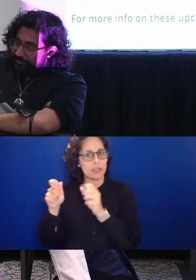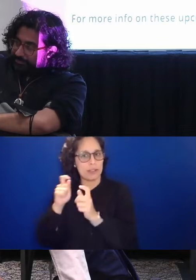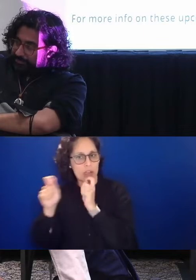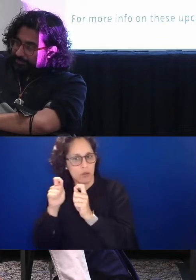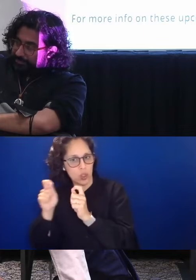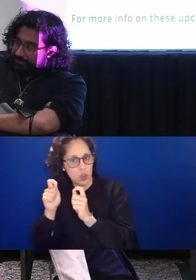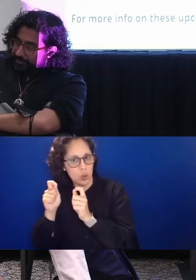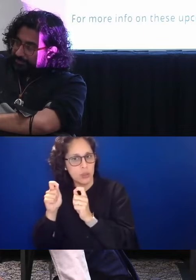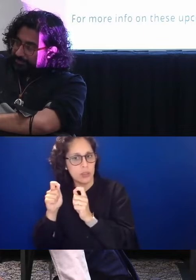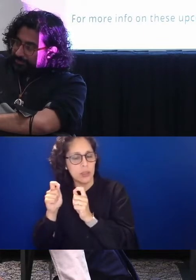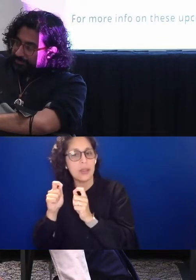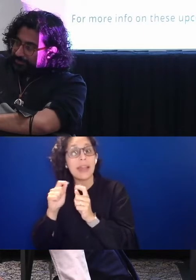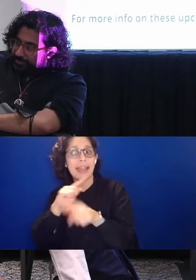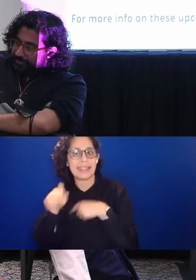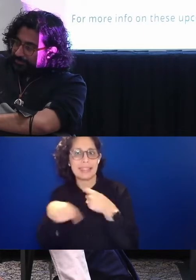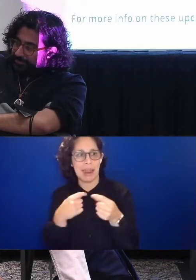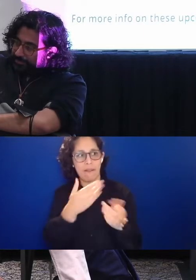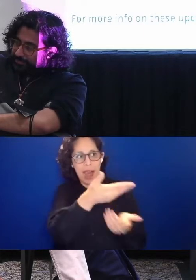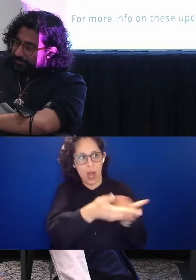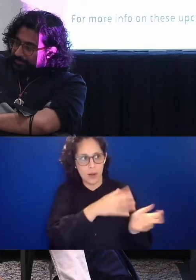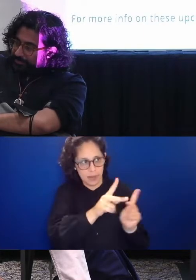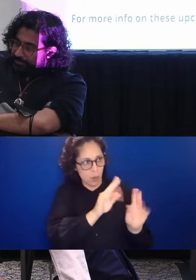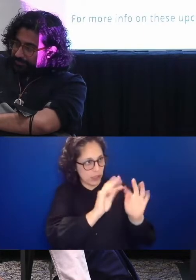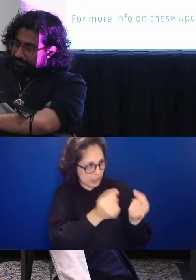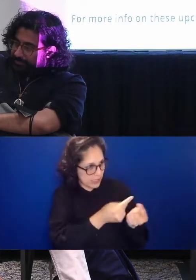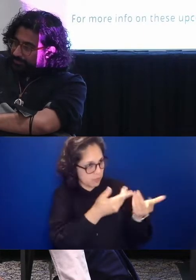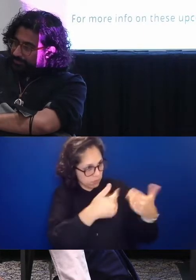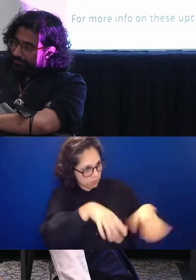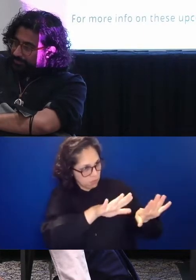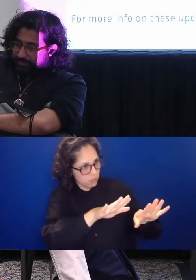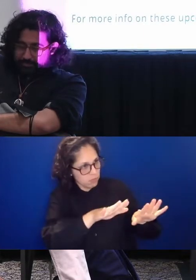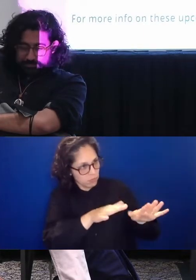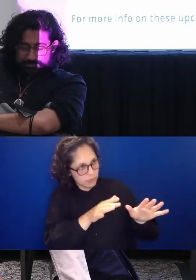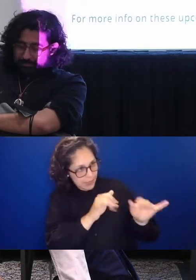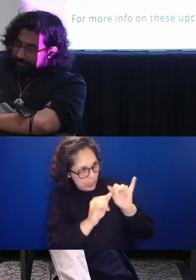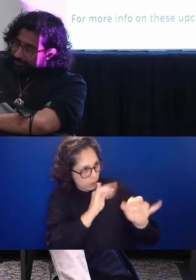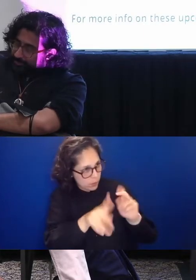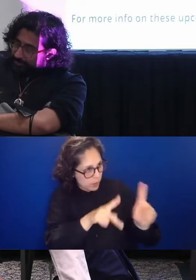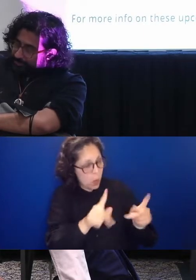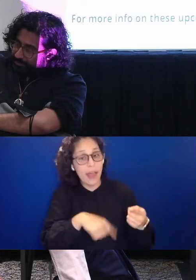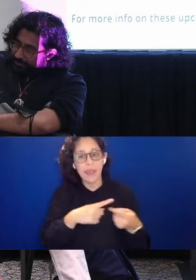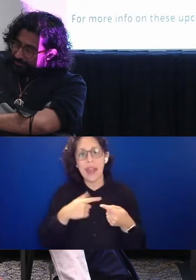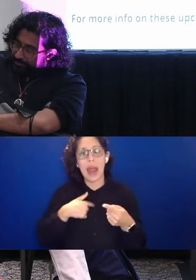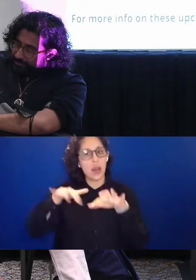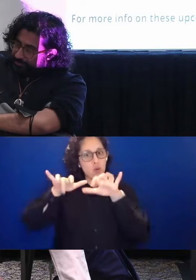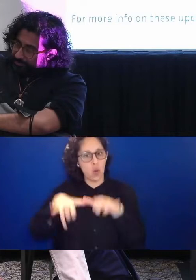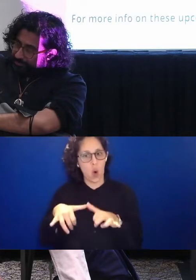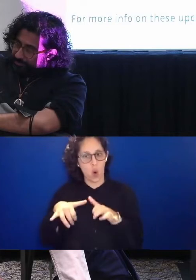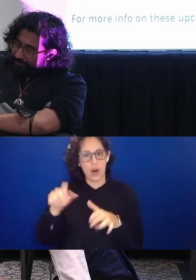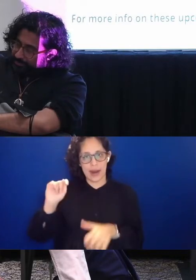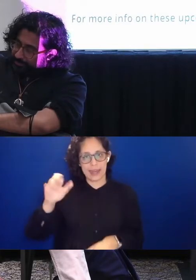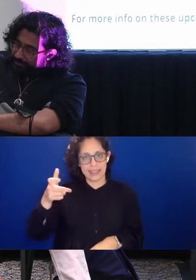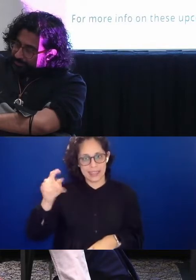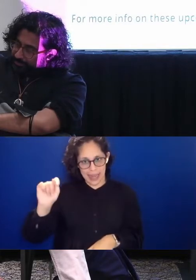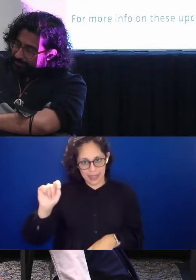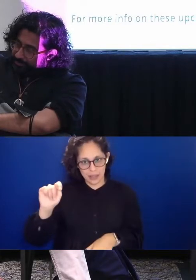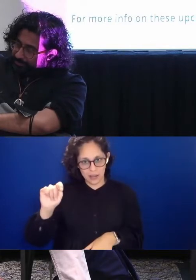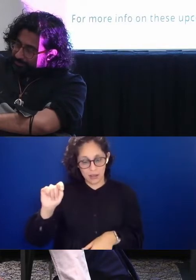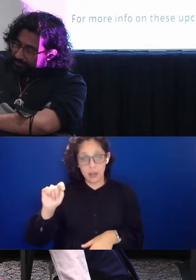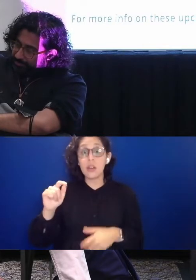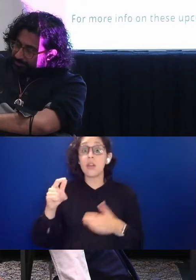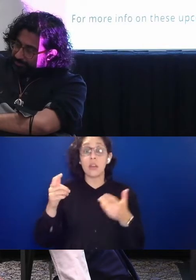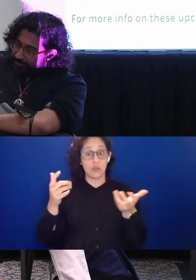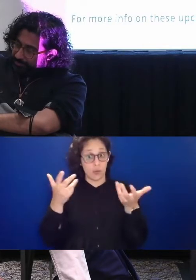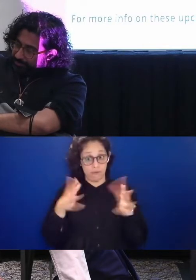doing them. And then like wrote a text after a number of devising sessions and after interviewing all of